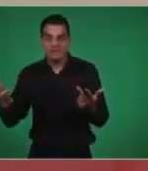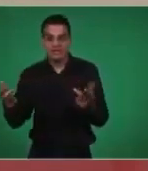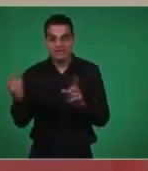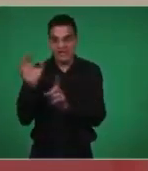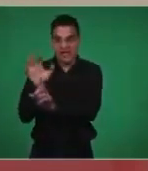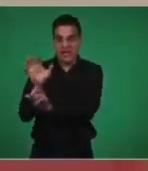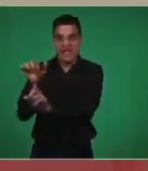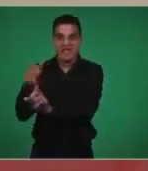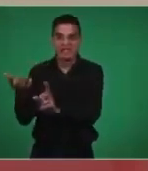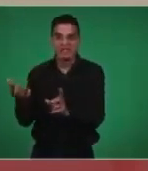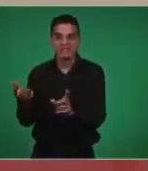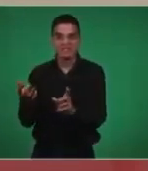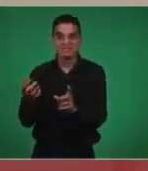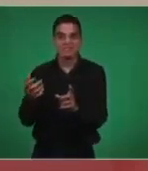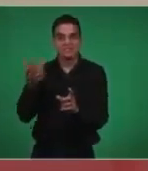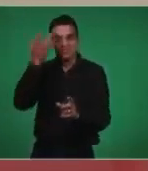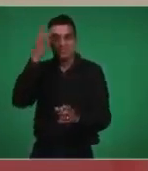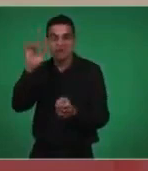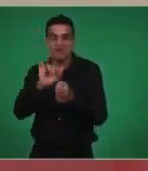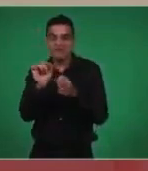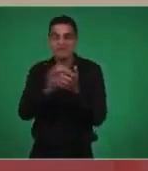that